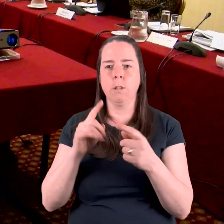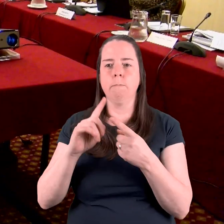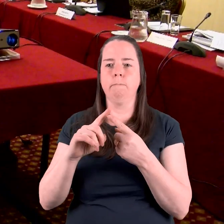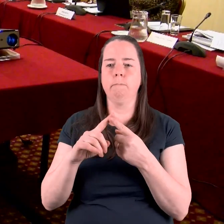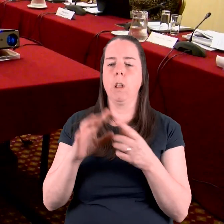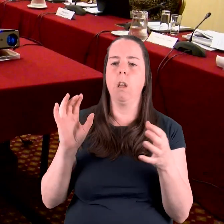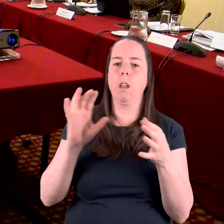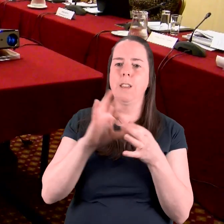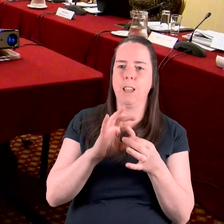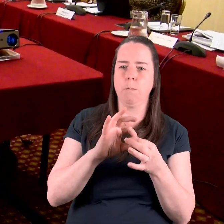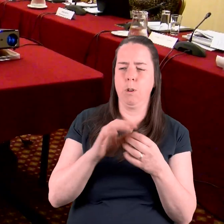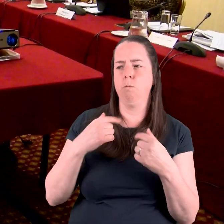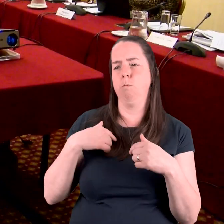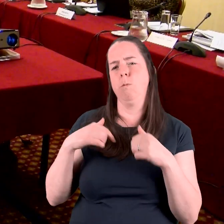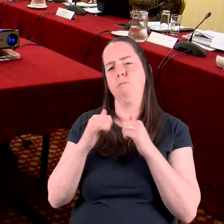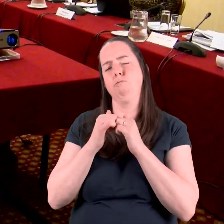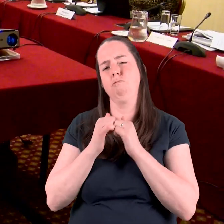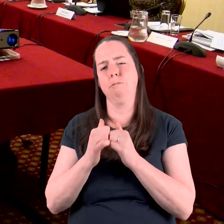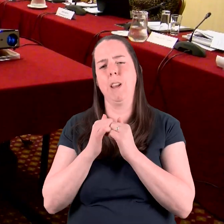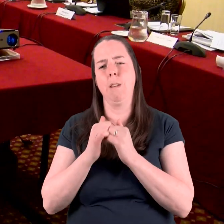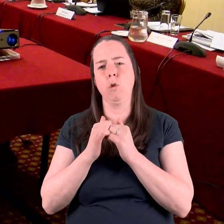is with regard to engagement.